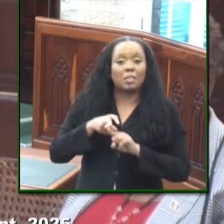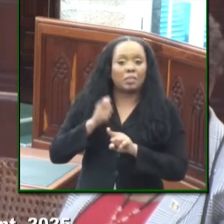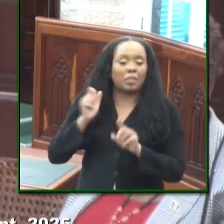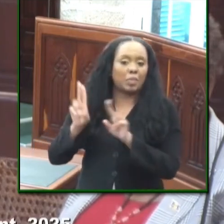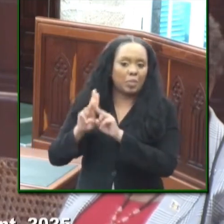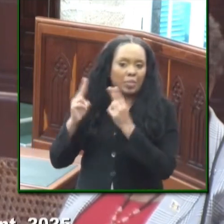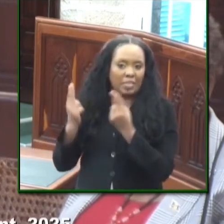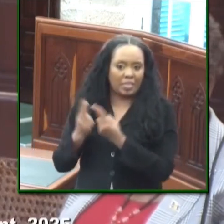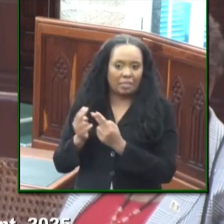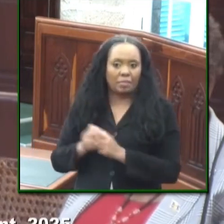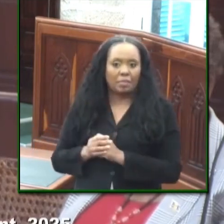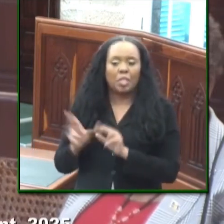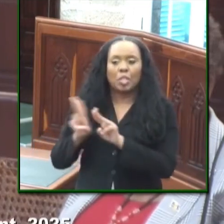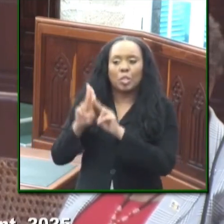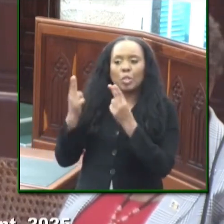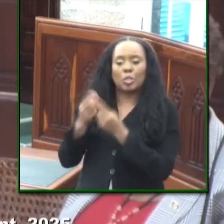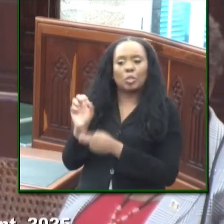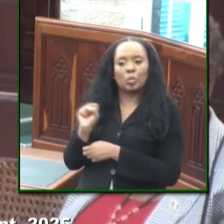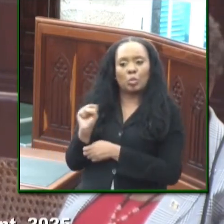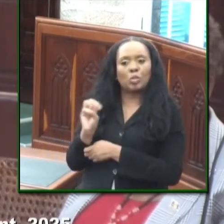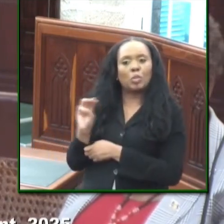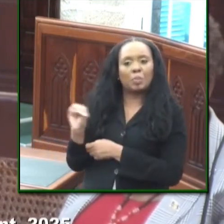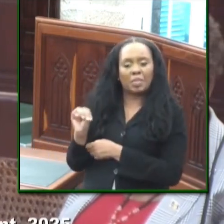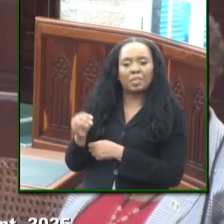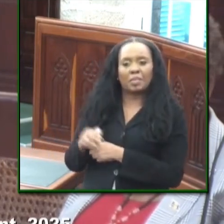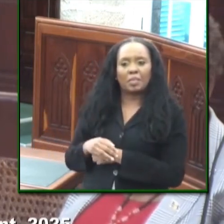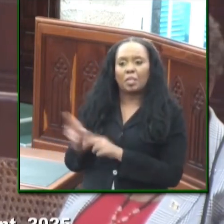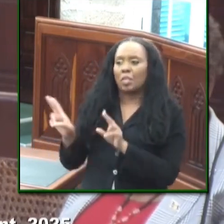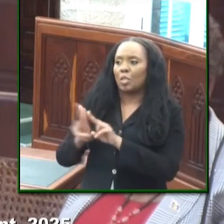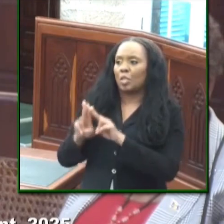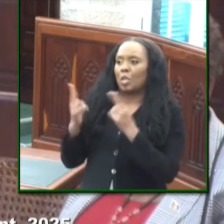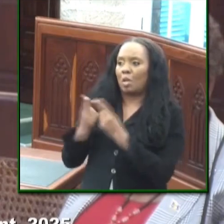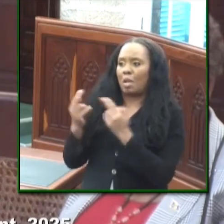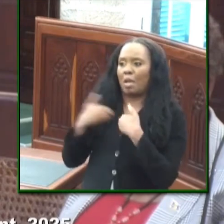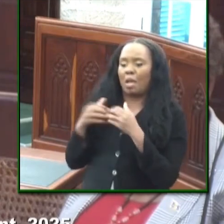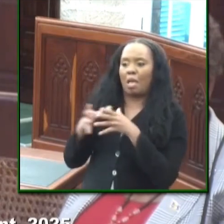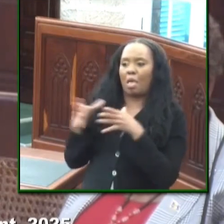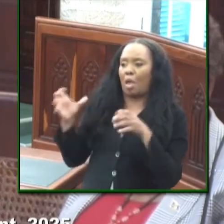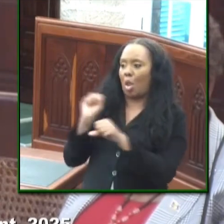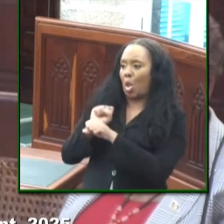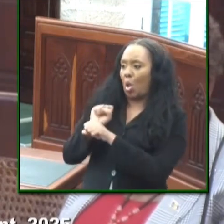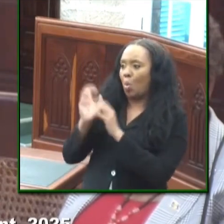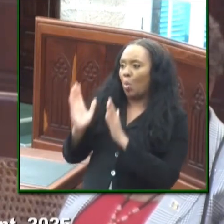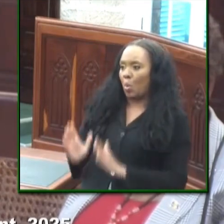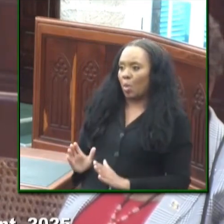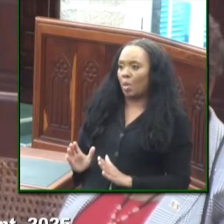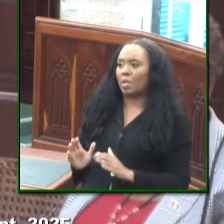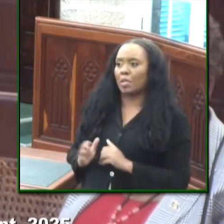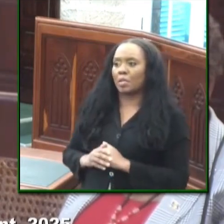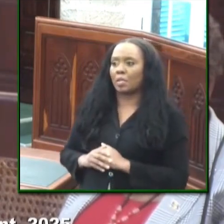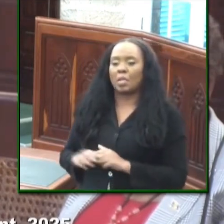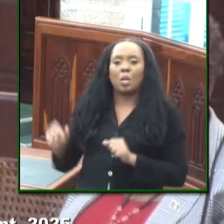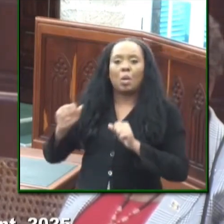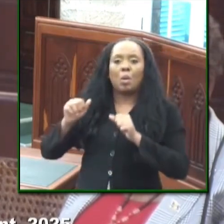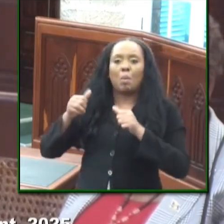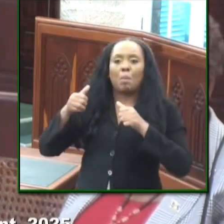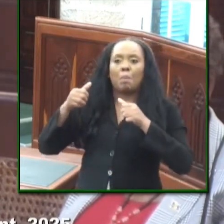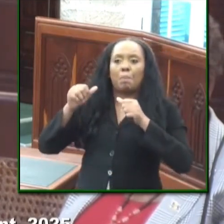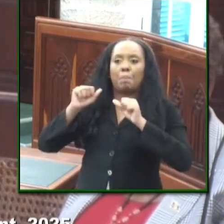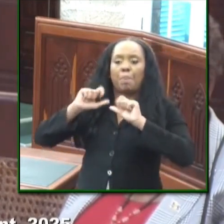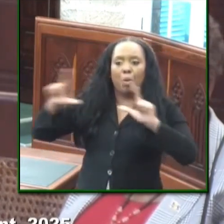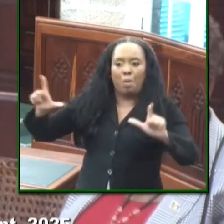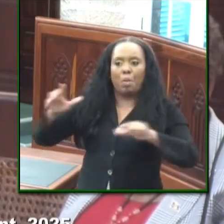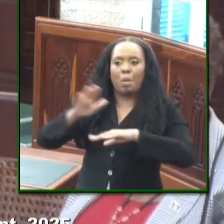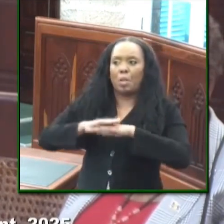The union's social media. The union actually had a number of workers of CBC up on their social media. Persons saying, you